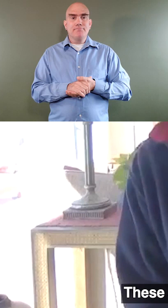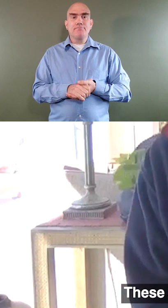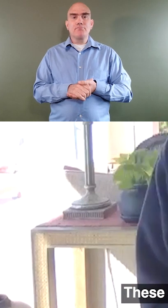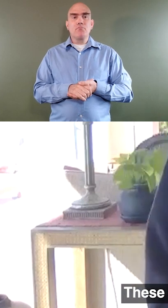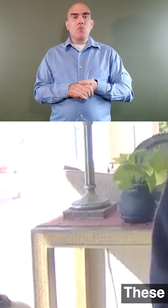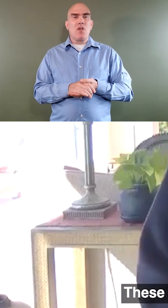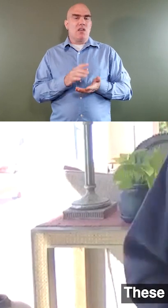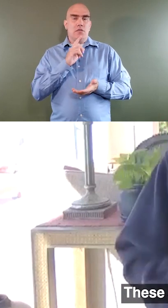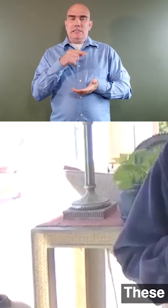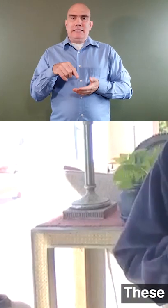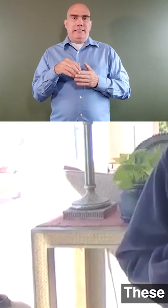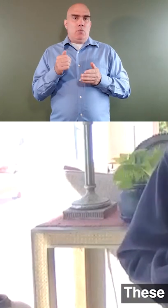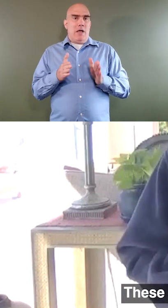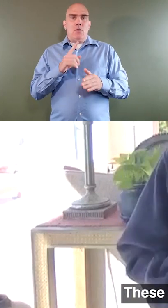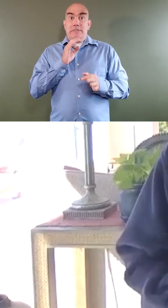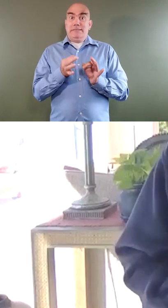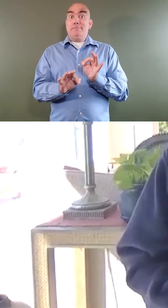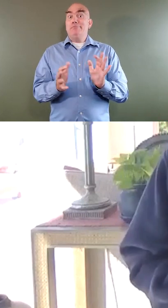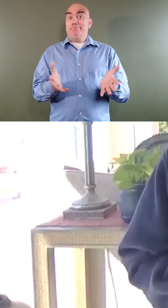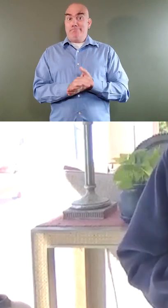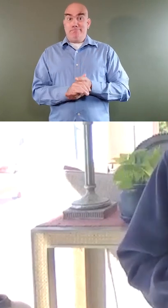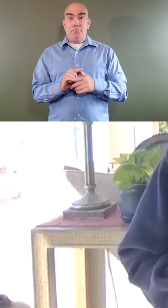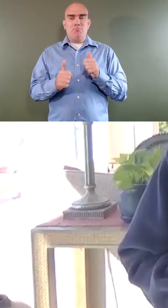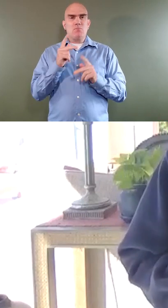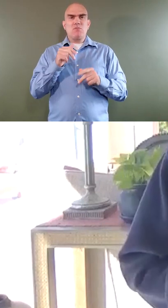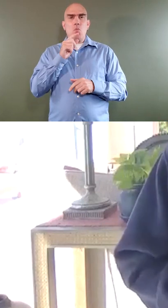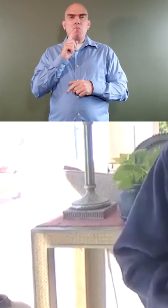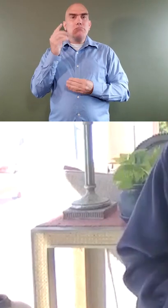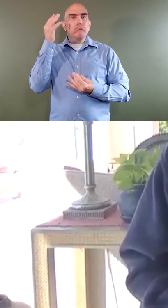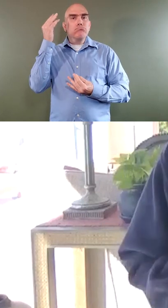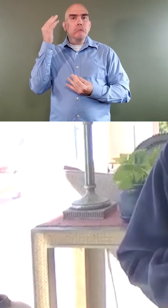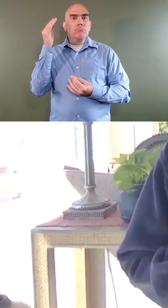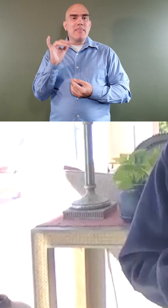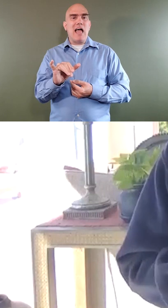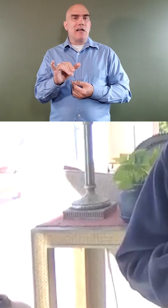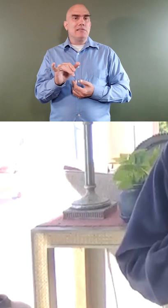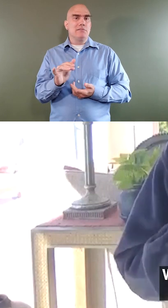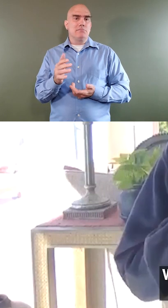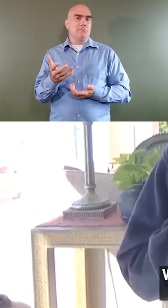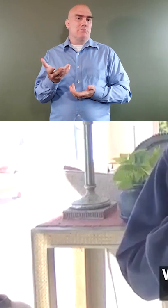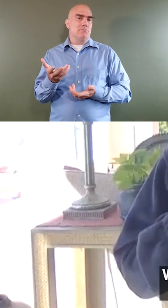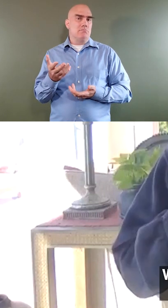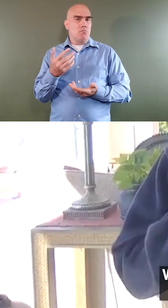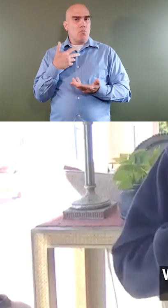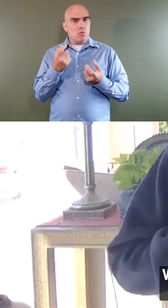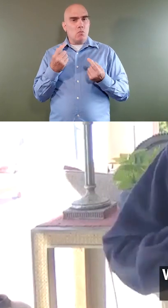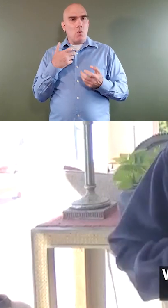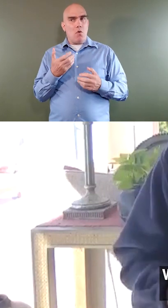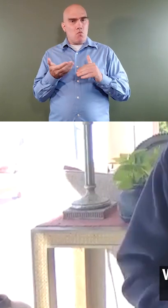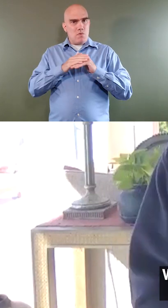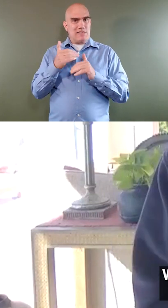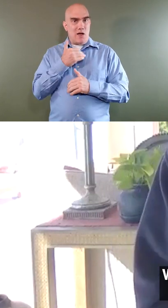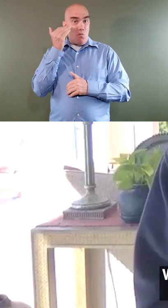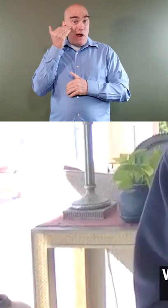These are in a sense, they're very simple, but most people don't think about this. What we want to do is we